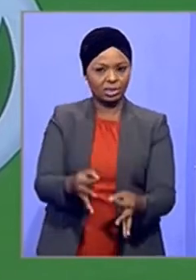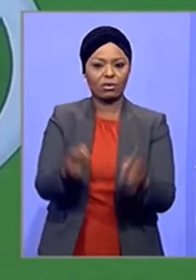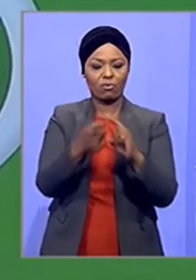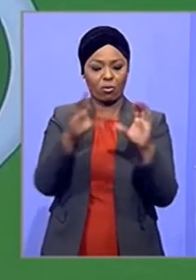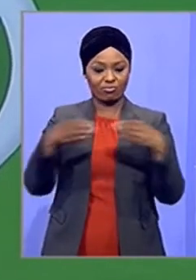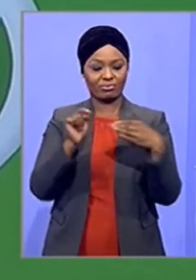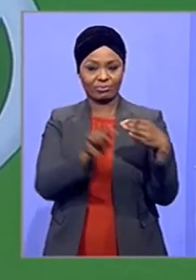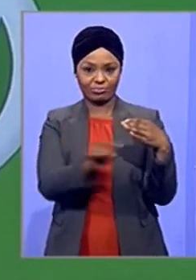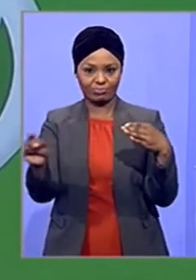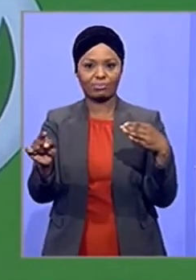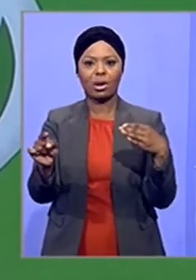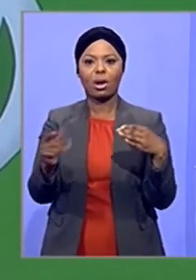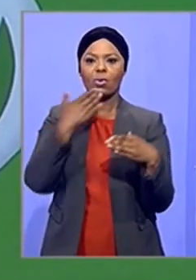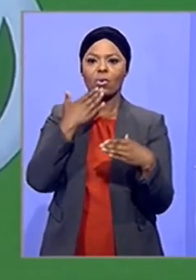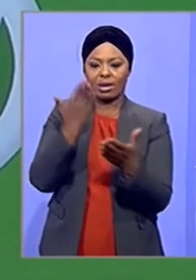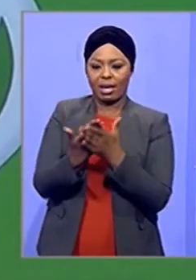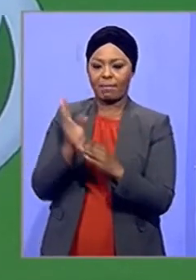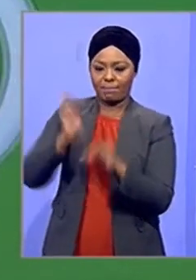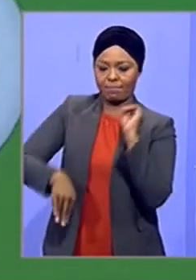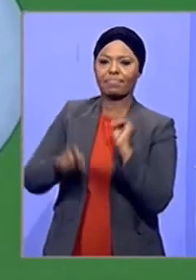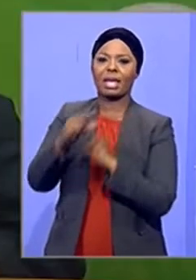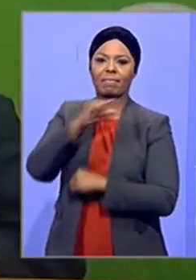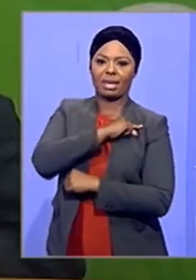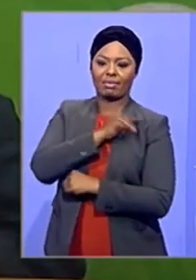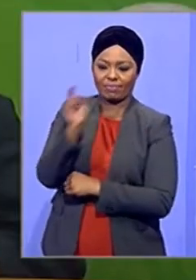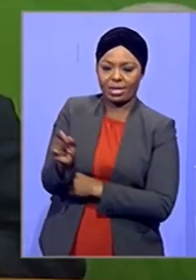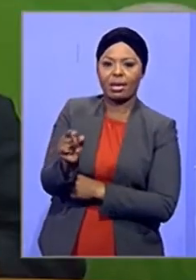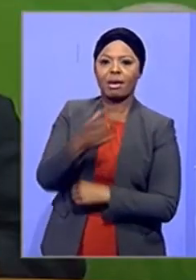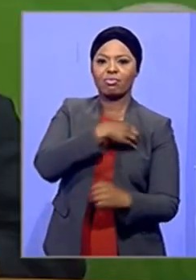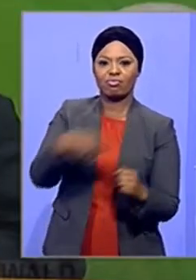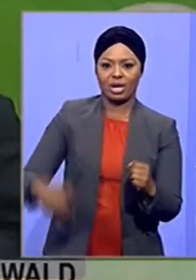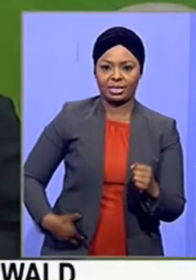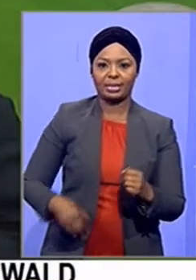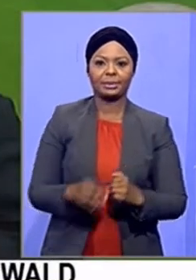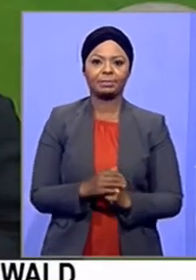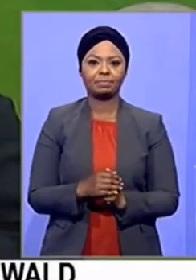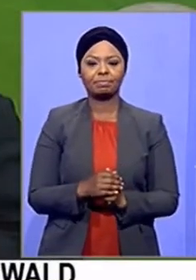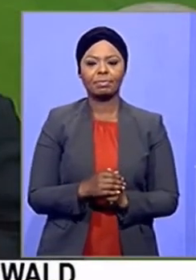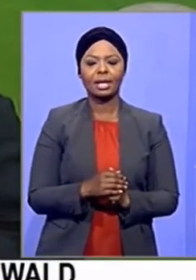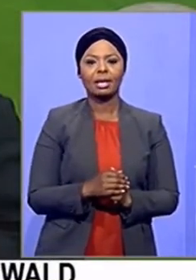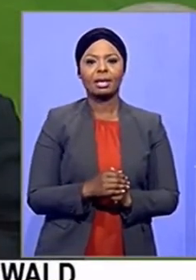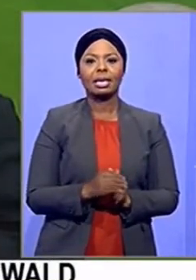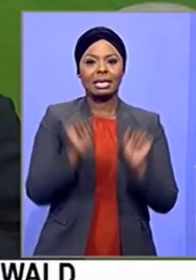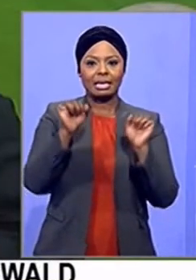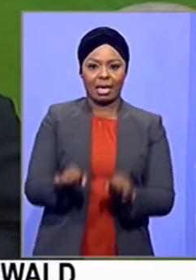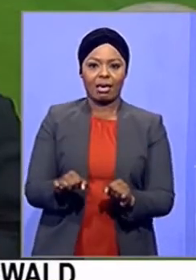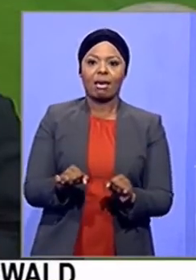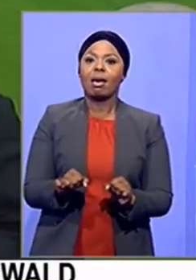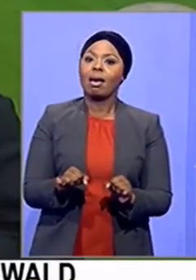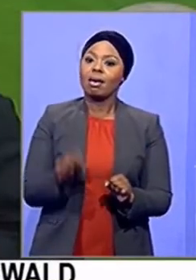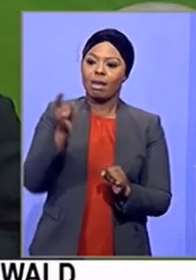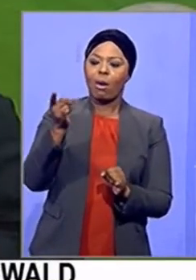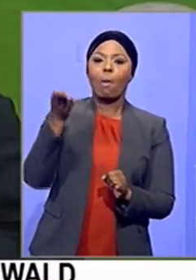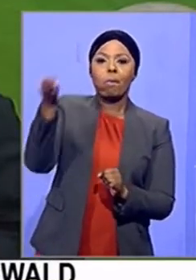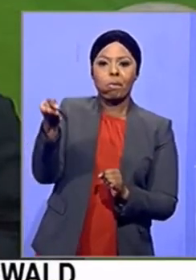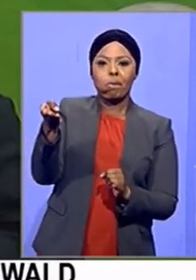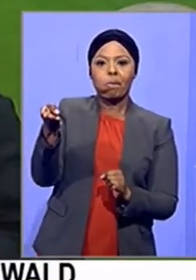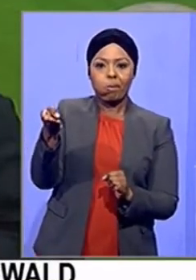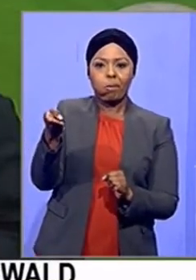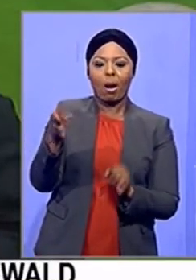rwesa moporesidente maikarabelo a dikgato tsa gagwe. There is already such a motion in Parliament by the